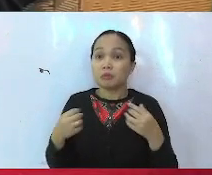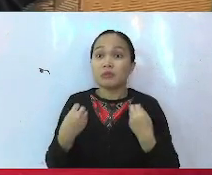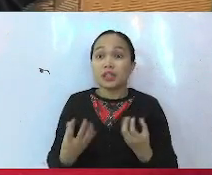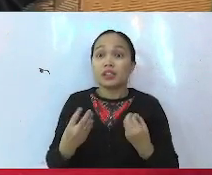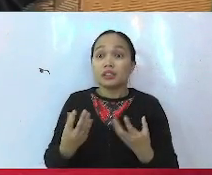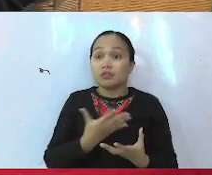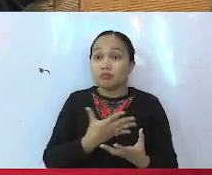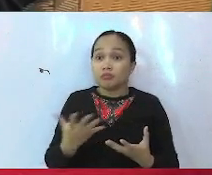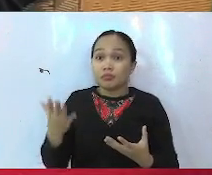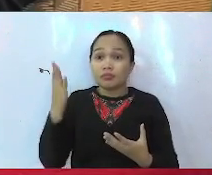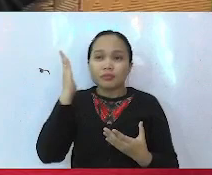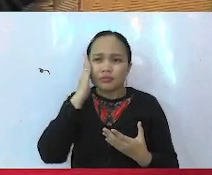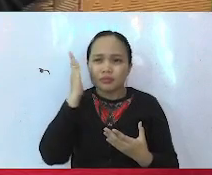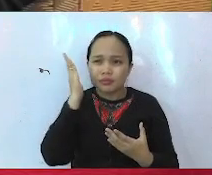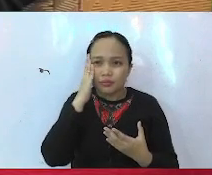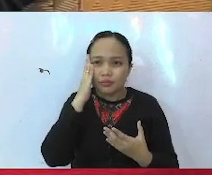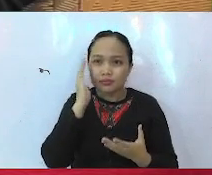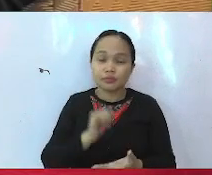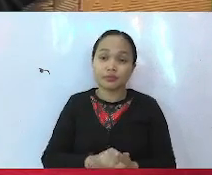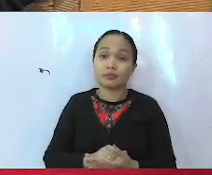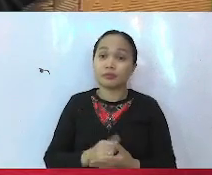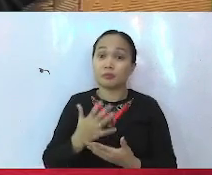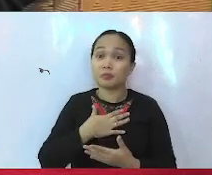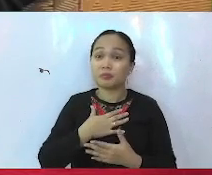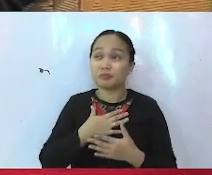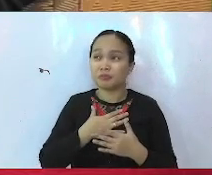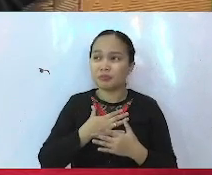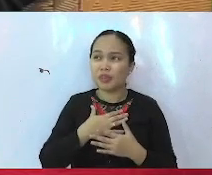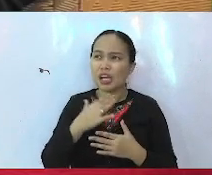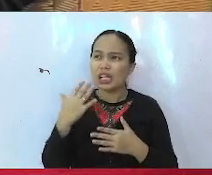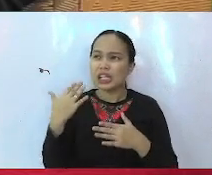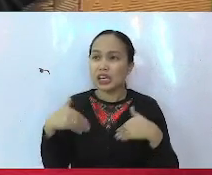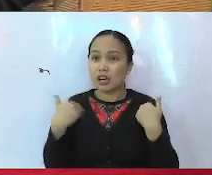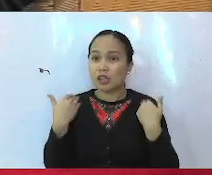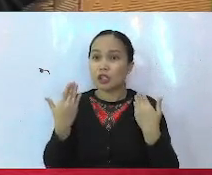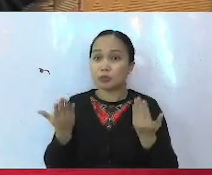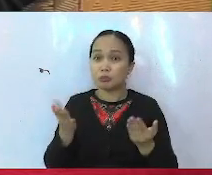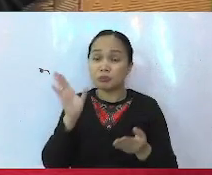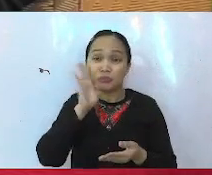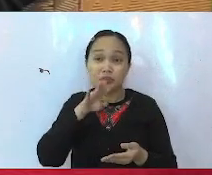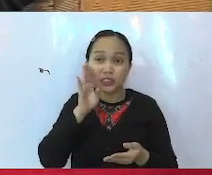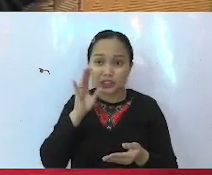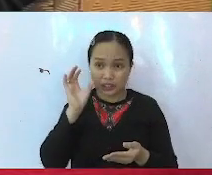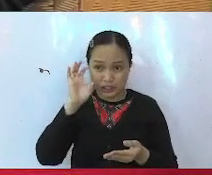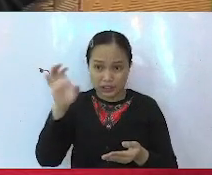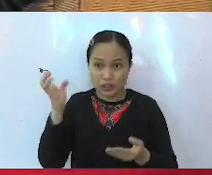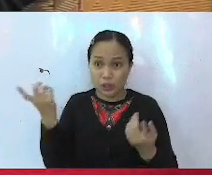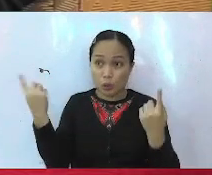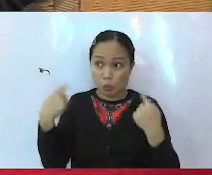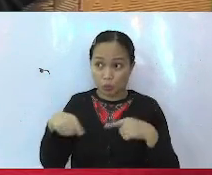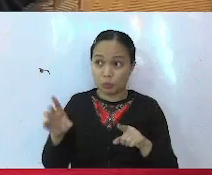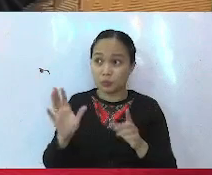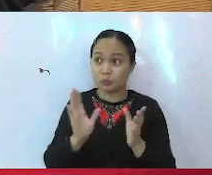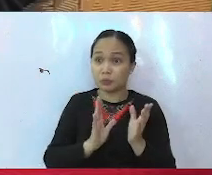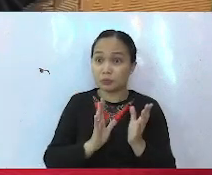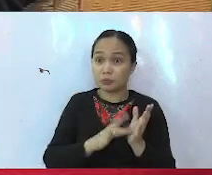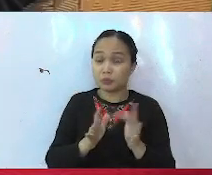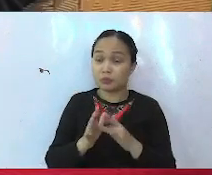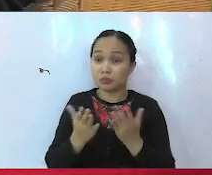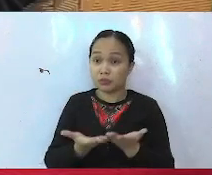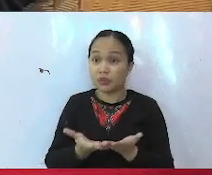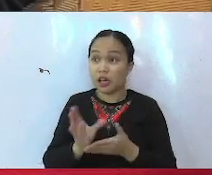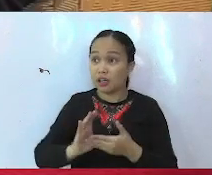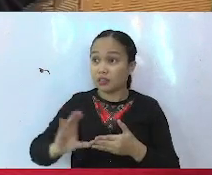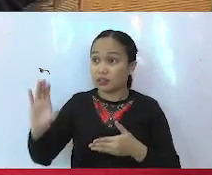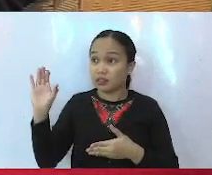know, my little brother, he's going to Bible college here in the Philippines.